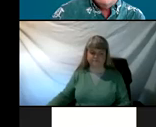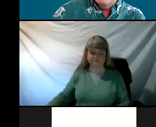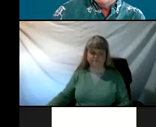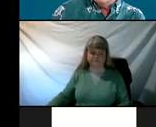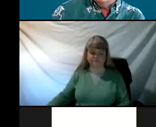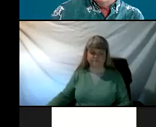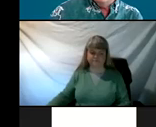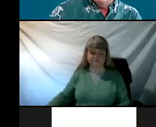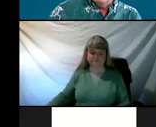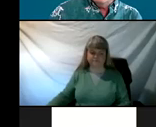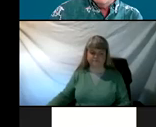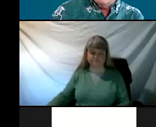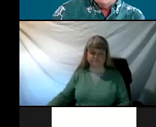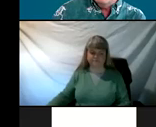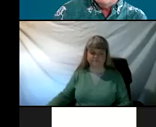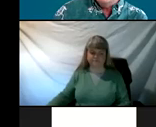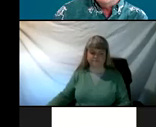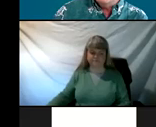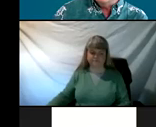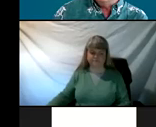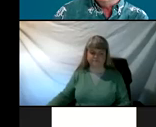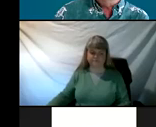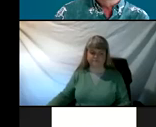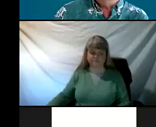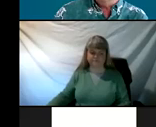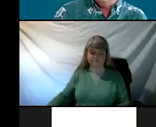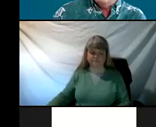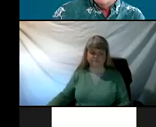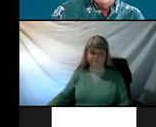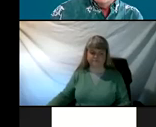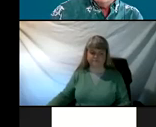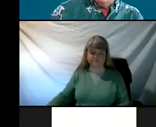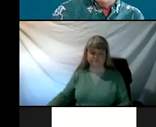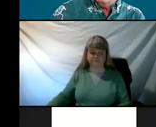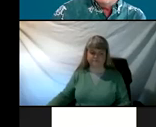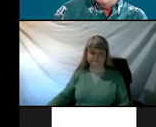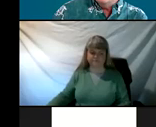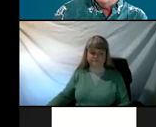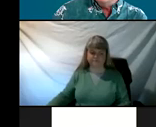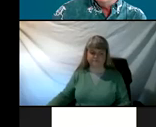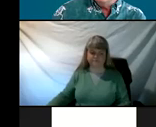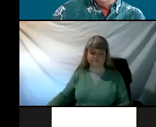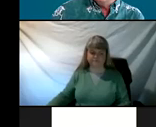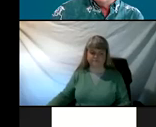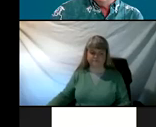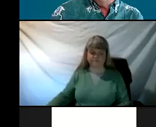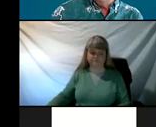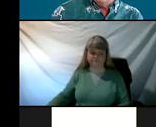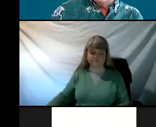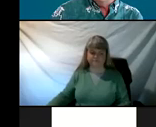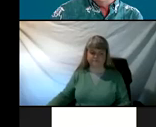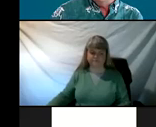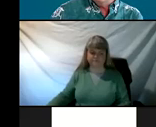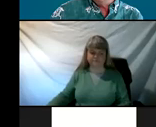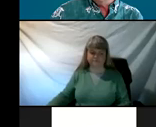Okay, the first area is the protocol for answering questions. So when you get in there, we've decided to